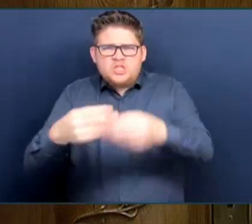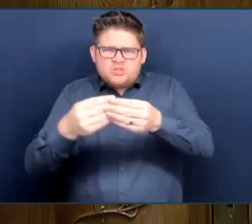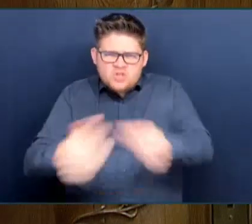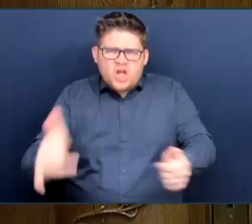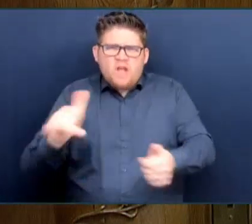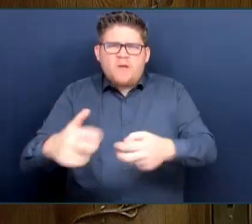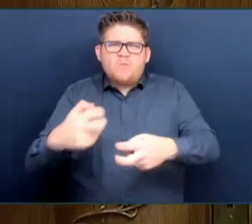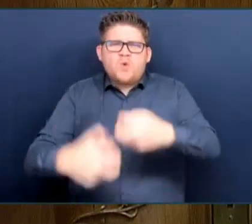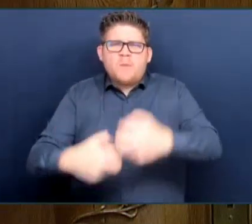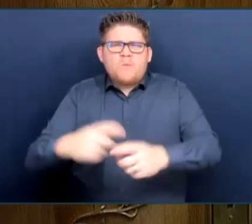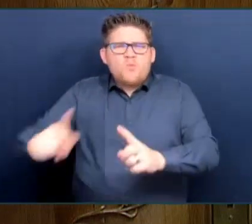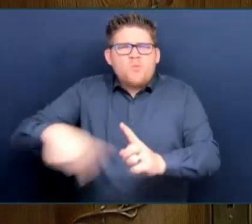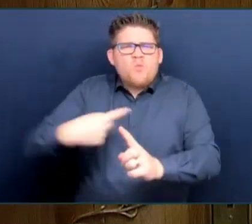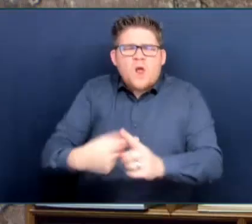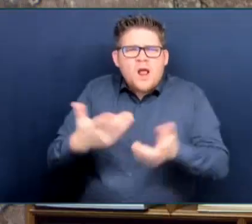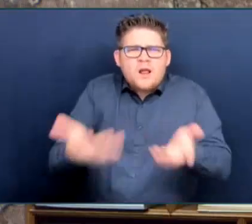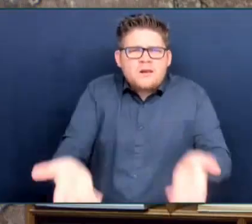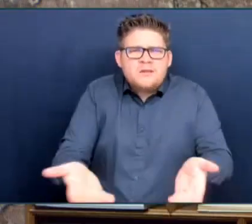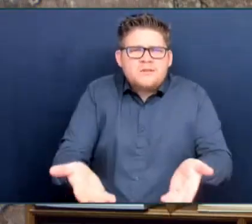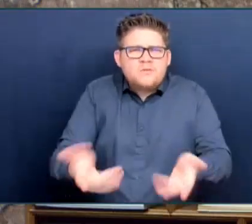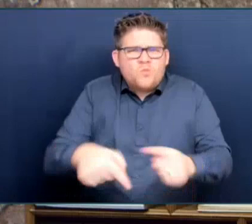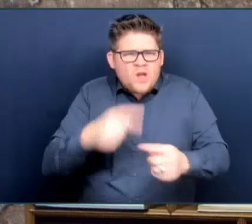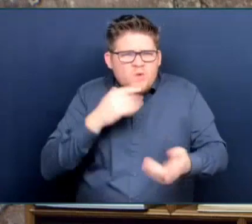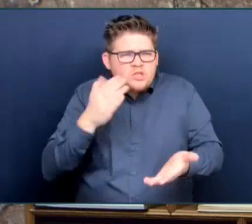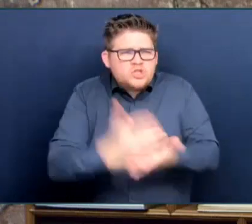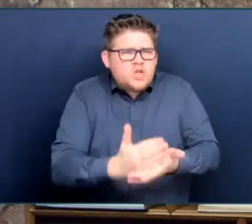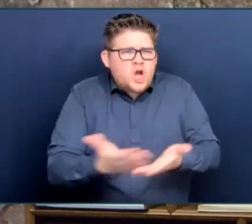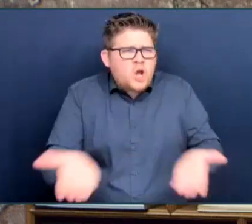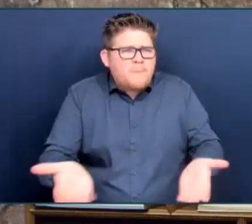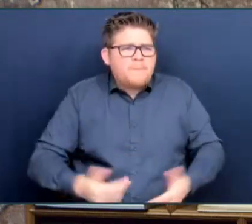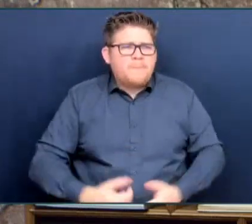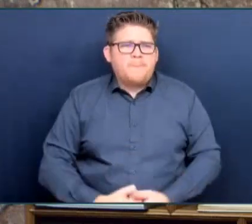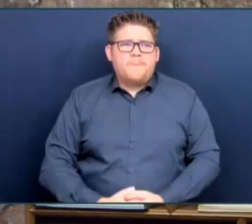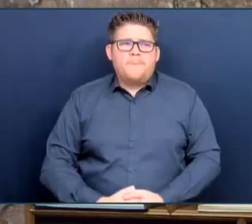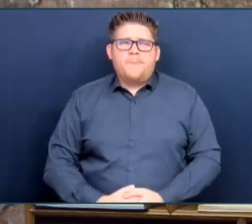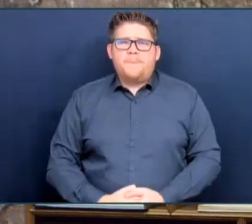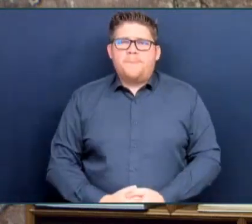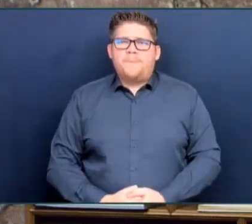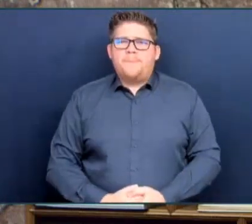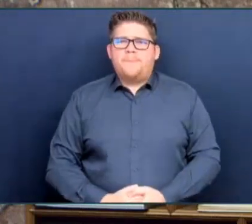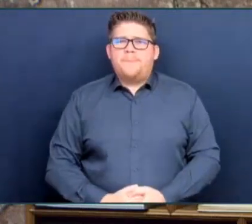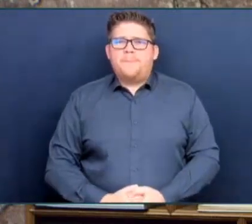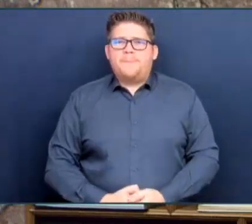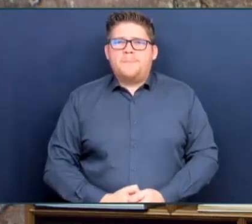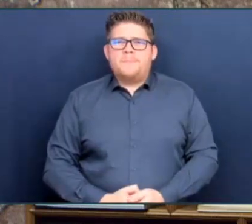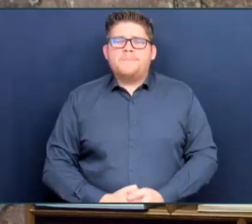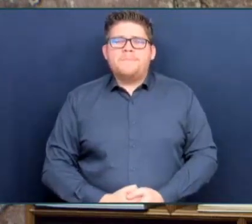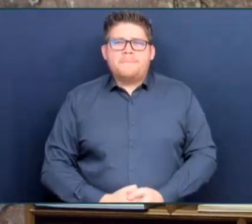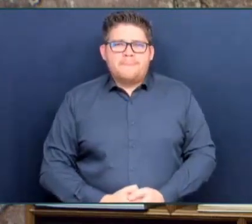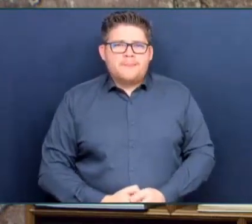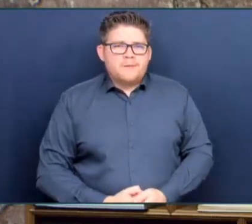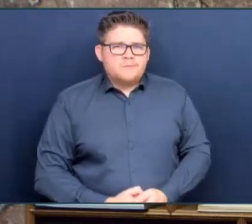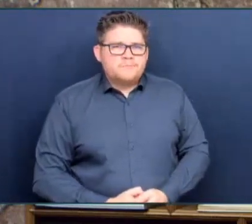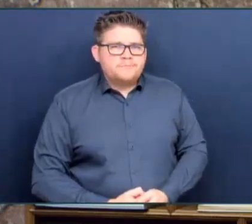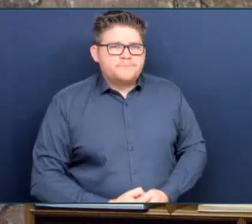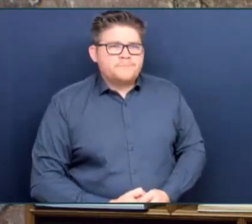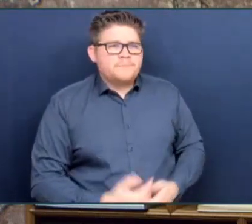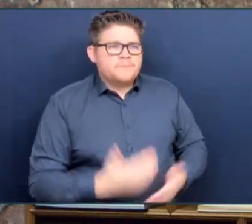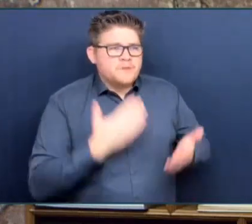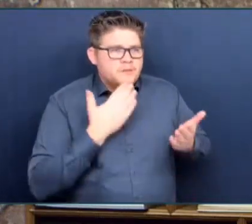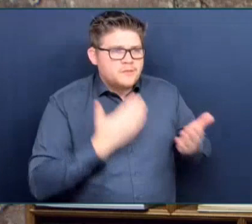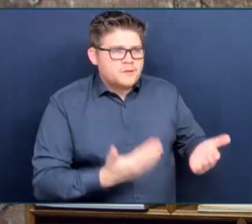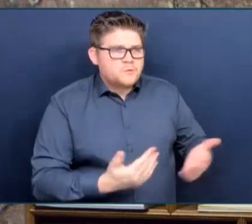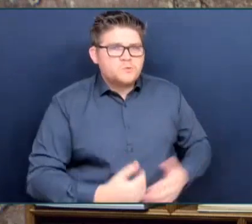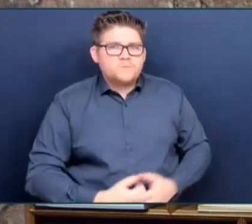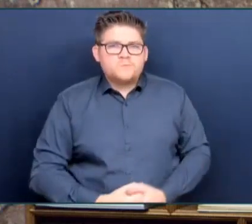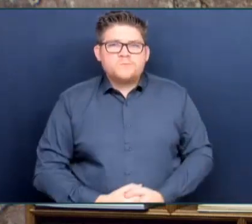Minister. Thank you, Honourable Speaker. And I'm glad the member raised the questions about her community from Surrey, because the